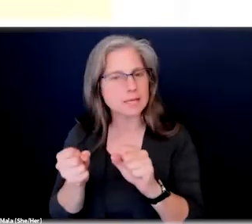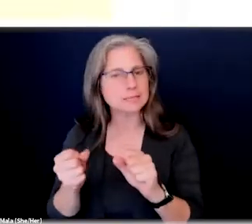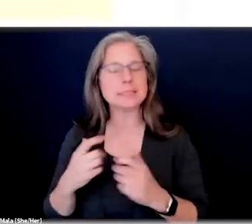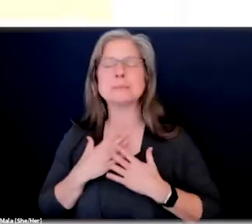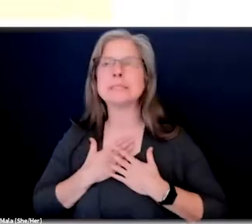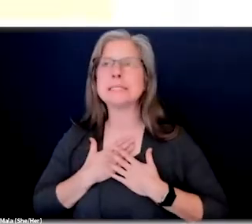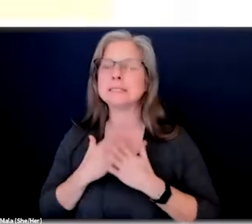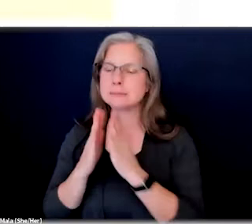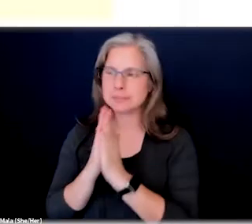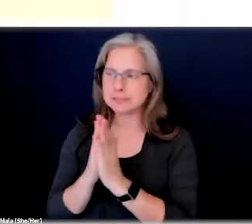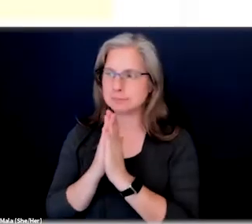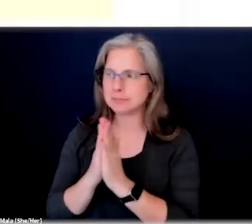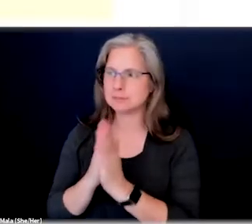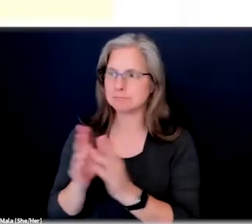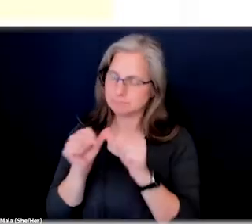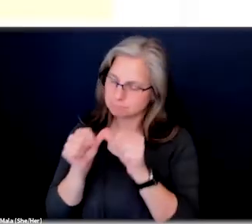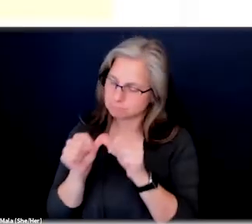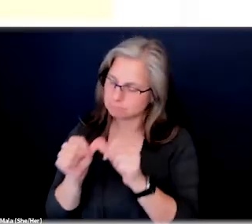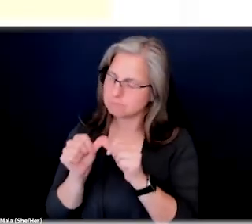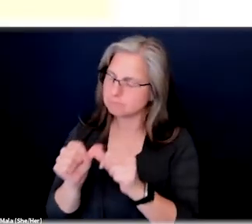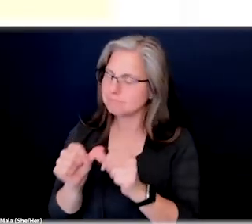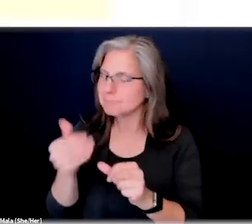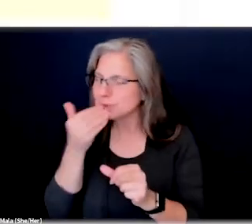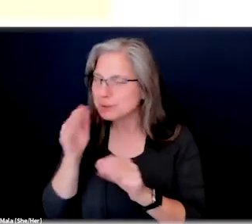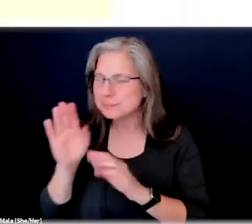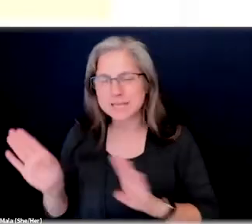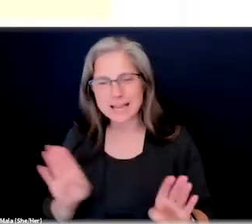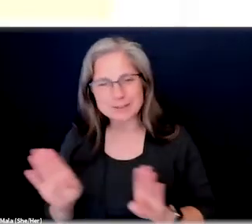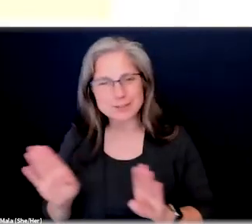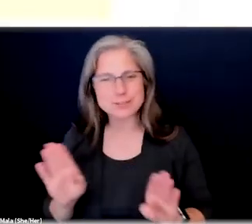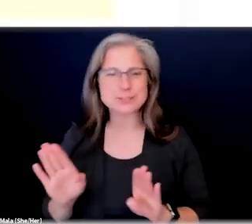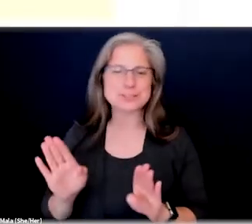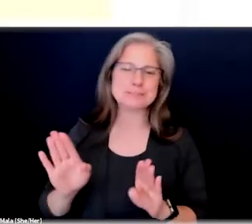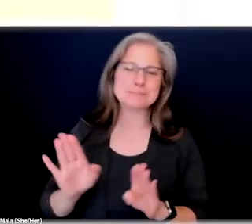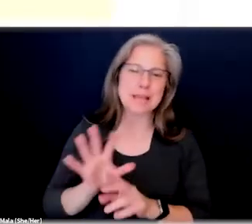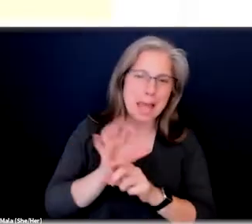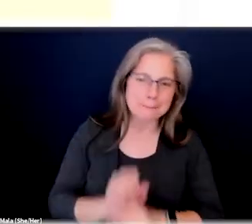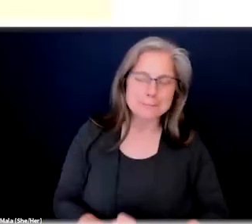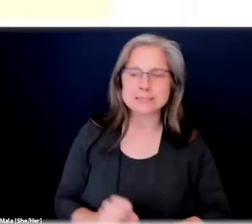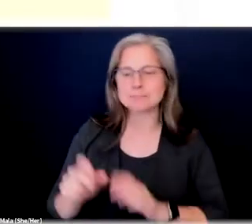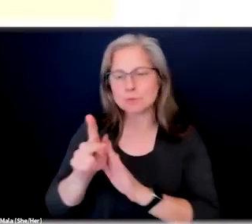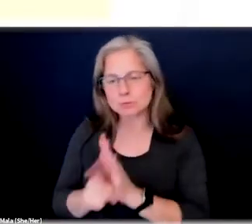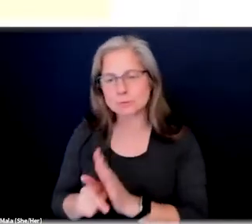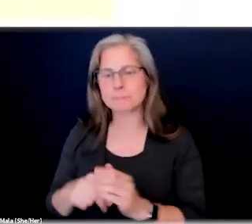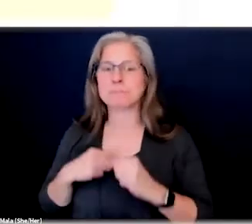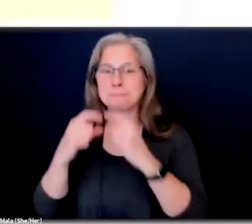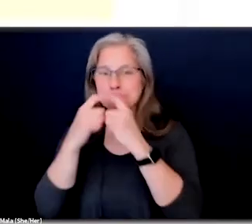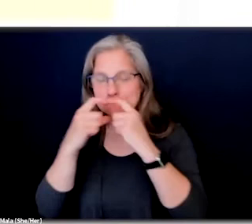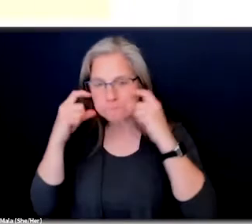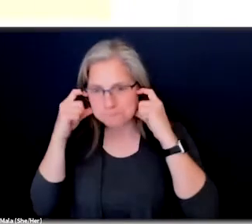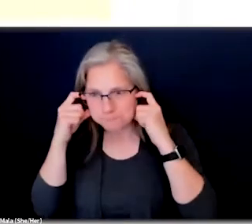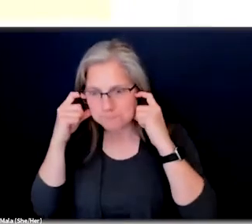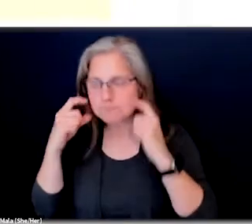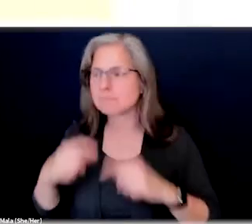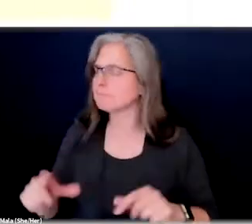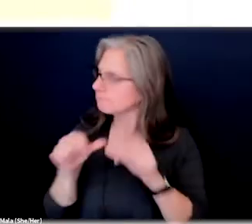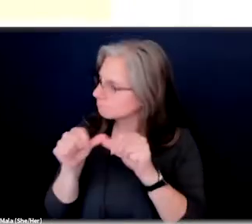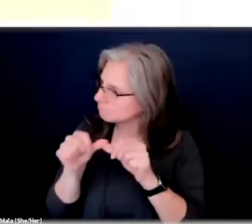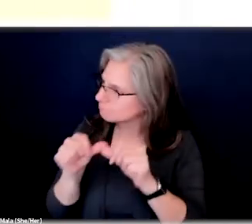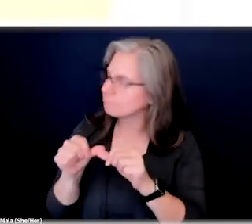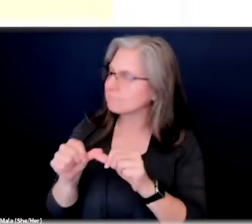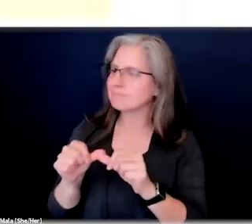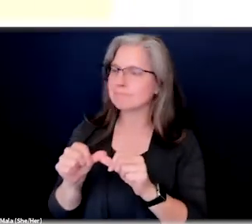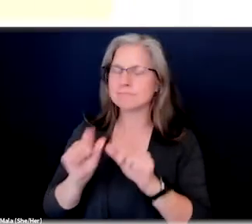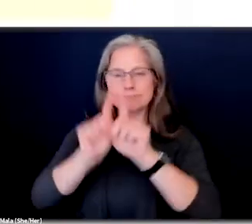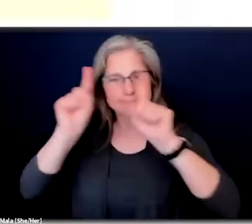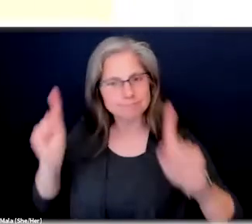please, all of us continue those good behaviors and habits and protocols, wearing face coverings, continuing physical